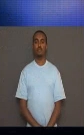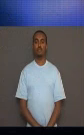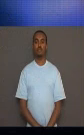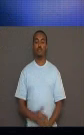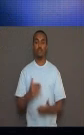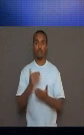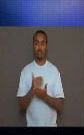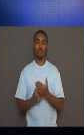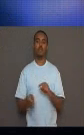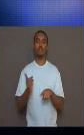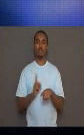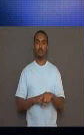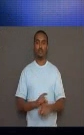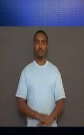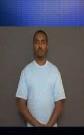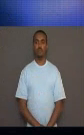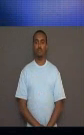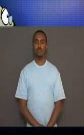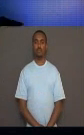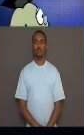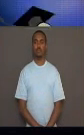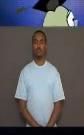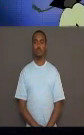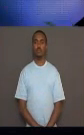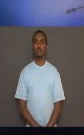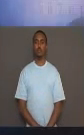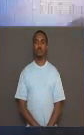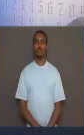Let's get back to our lesson.